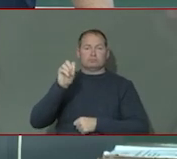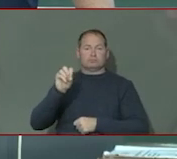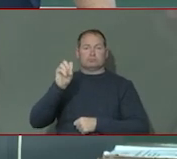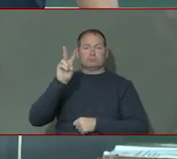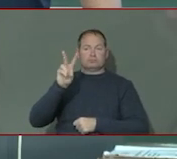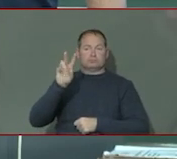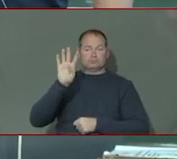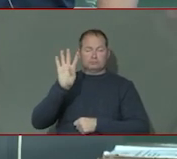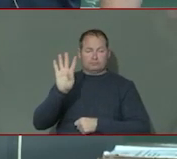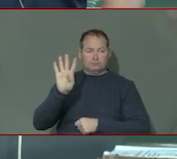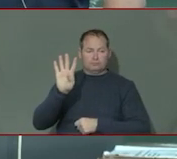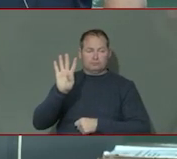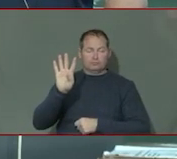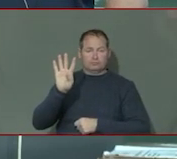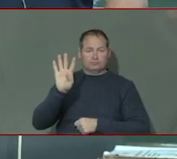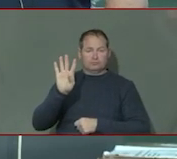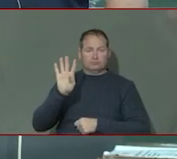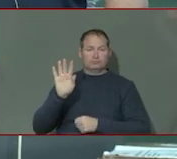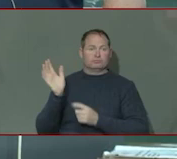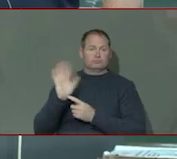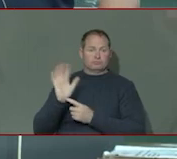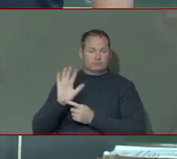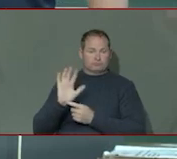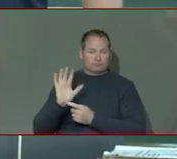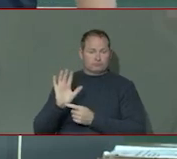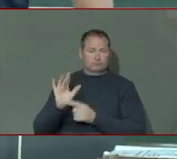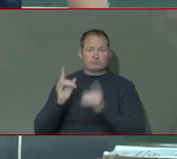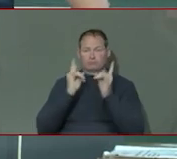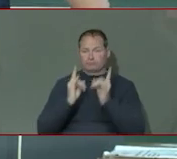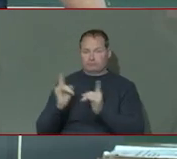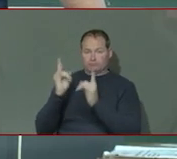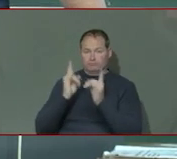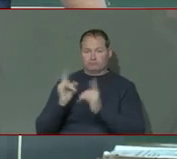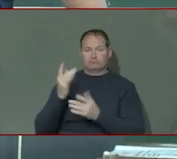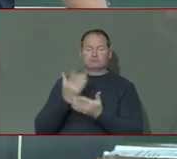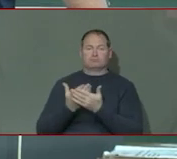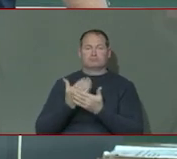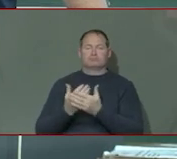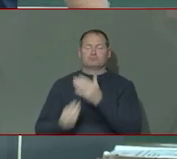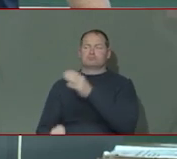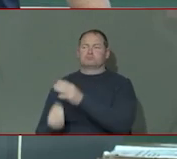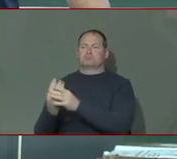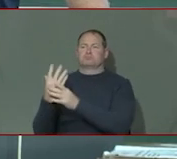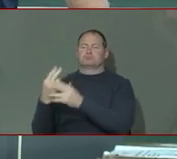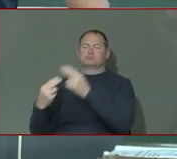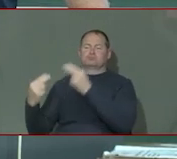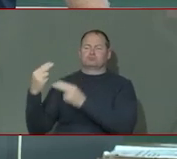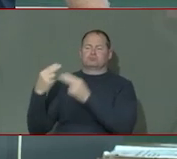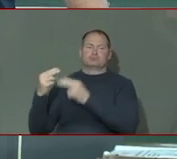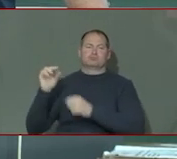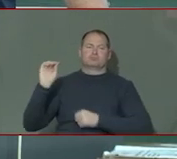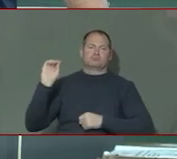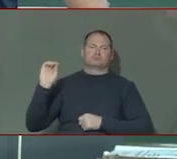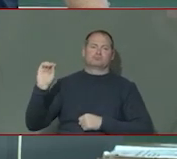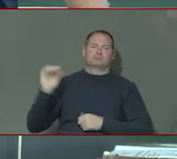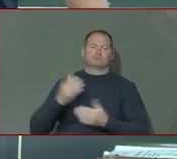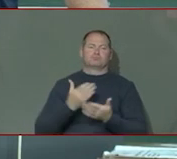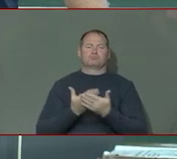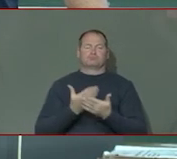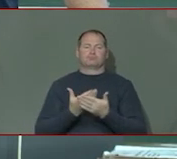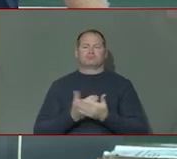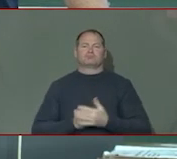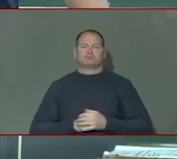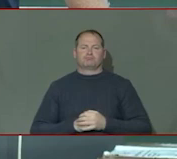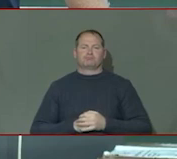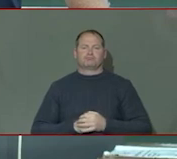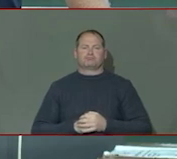27 July, make a note of that. Then you can watch the lesson there on plant hormones. We recorded here last year. So I'll be